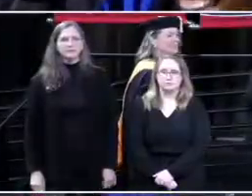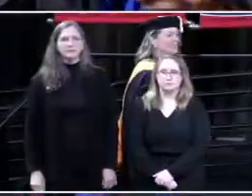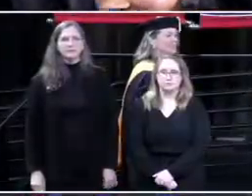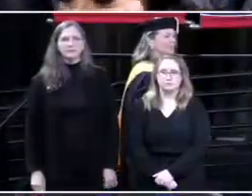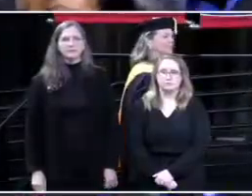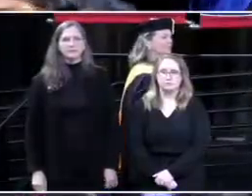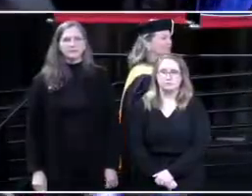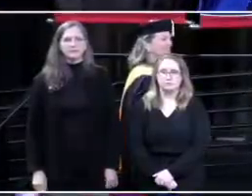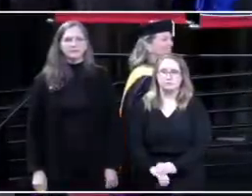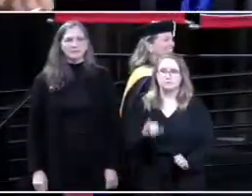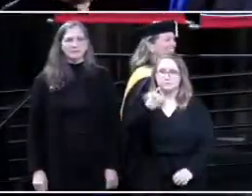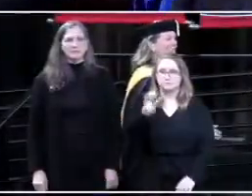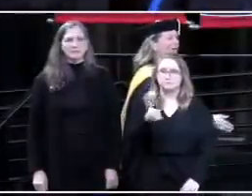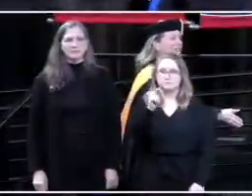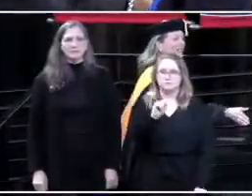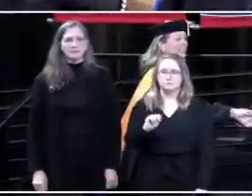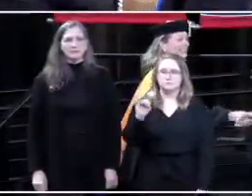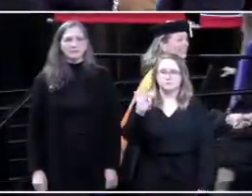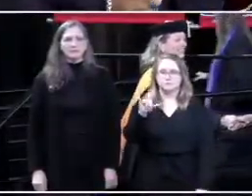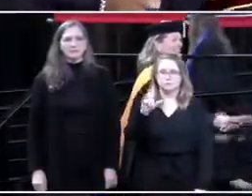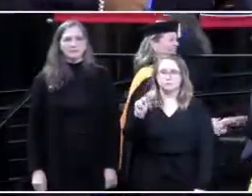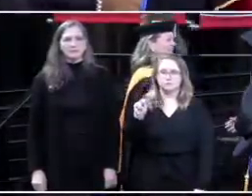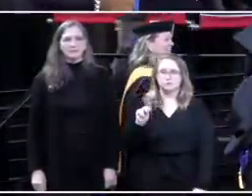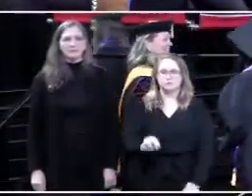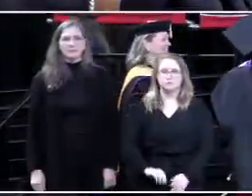Jordan Tiana Shannon.